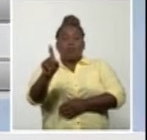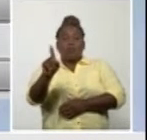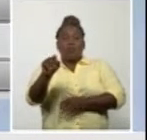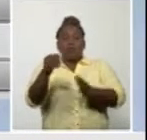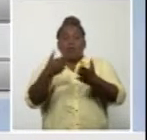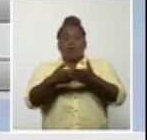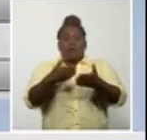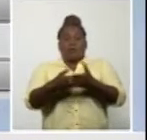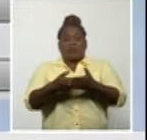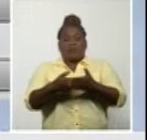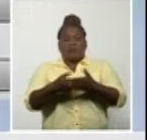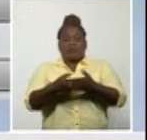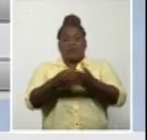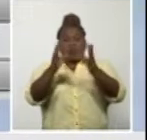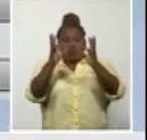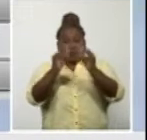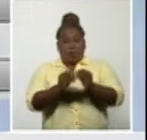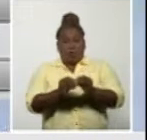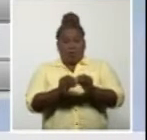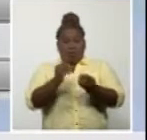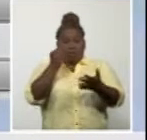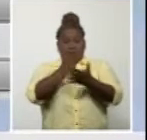a total of